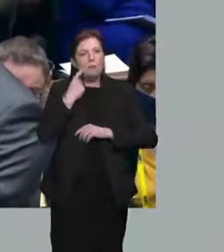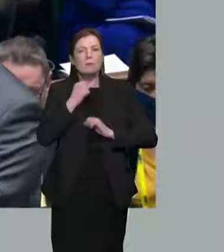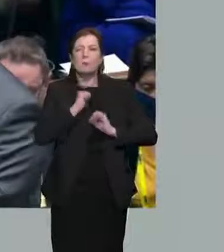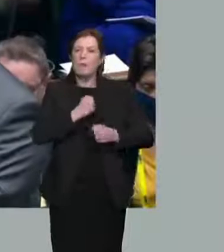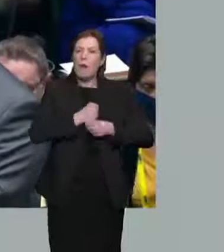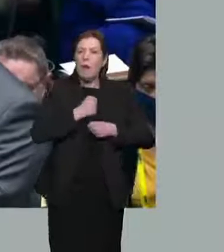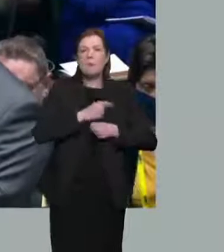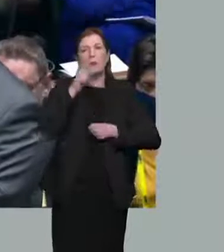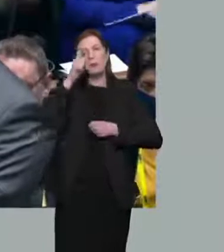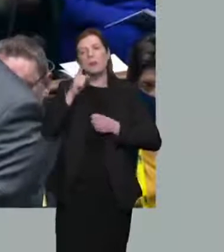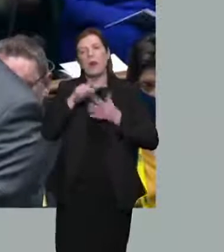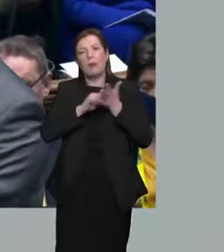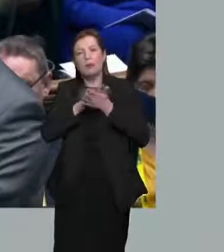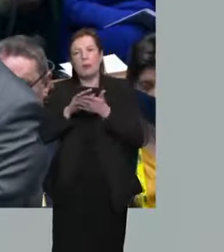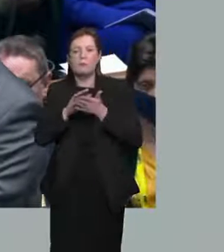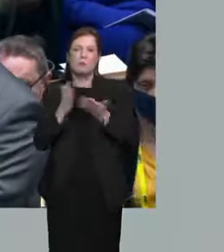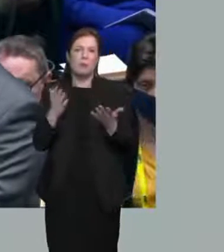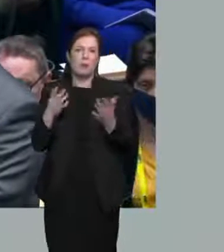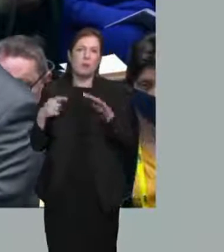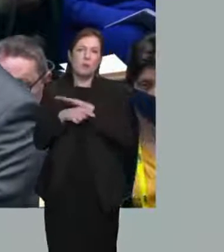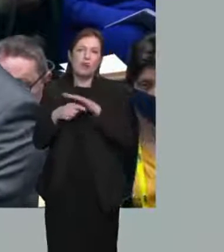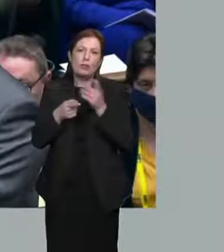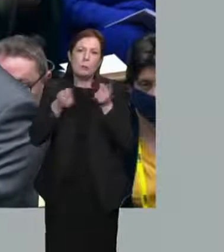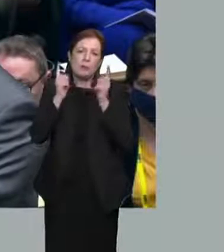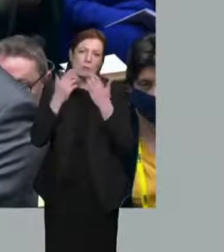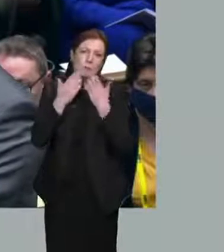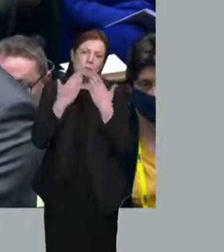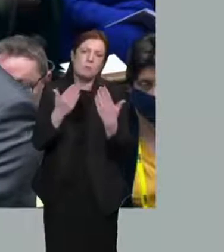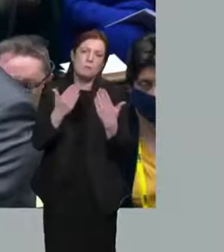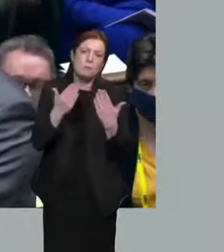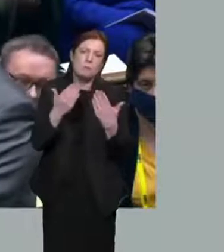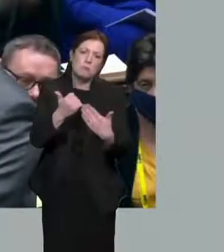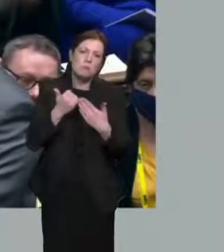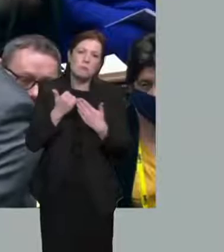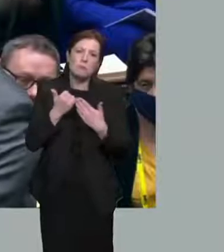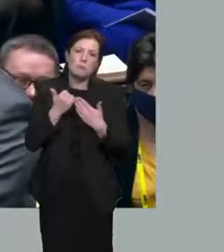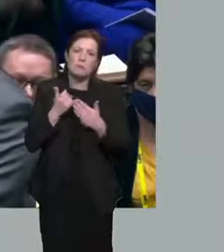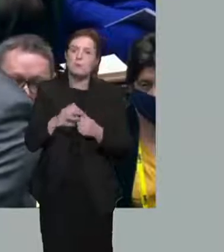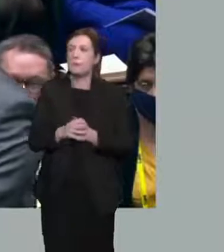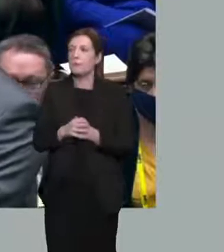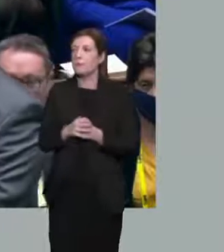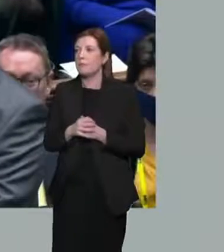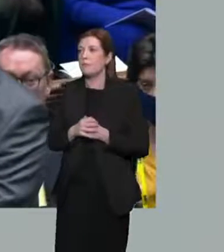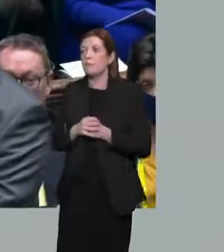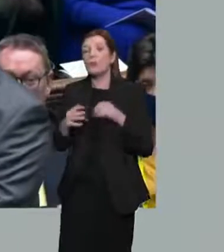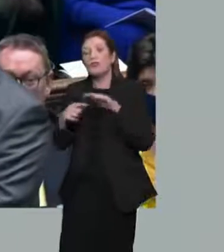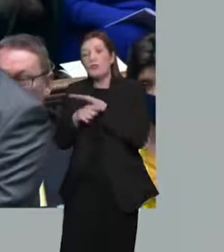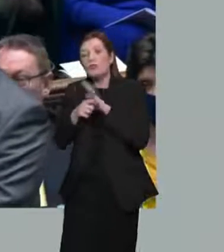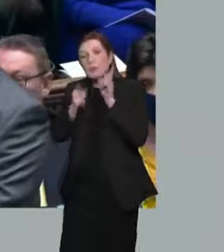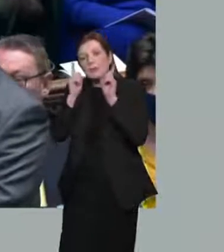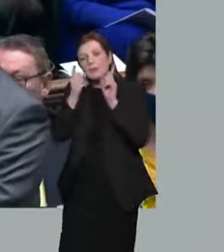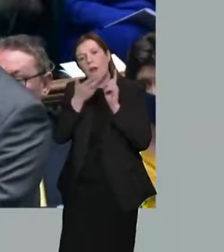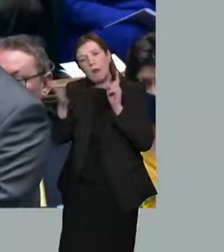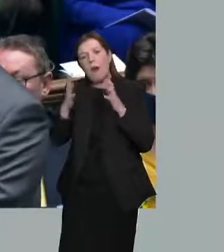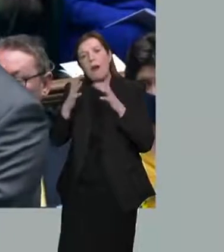in particular to thank the Immigration Minister, the member for Torbay, and the Refugee Minister in the House of